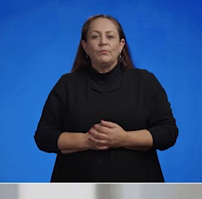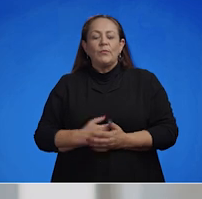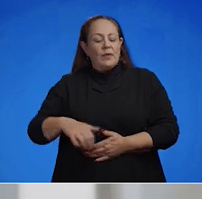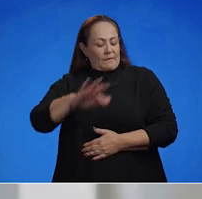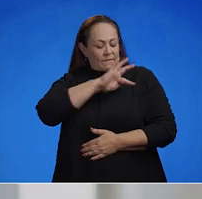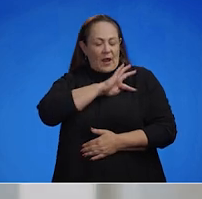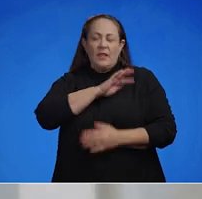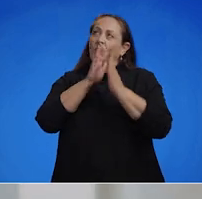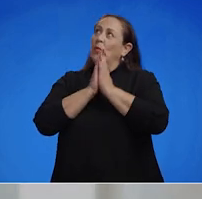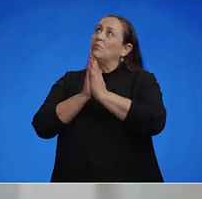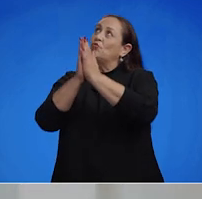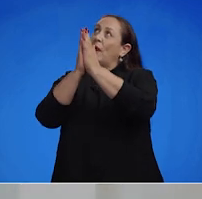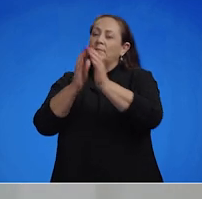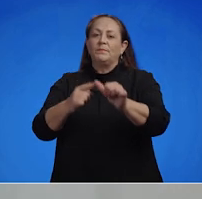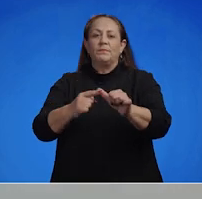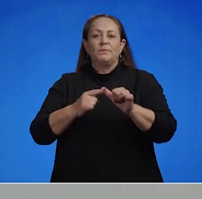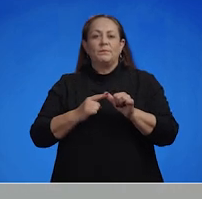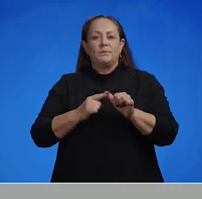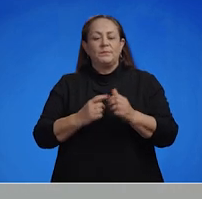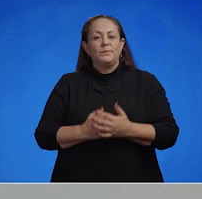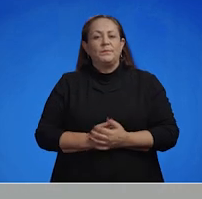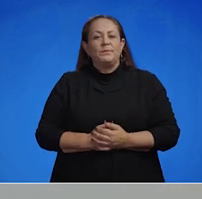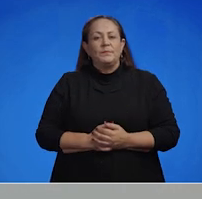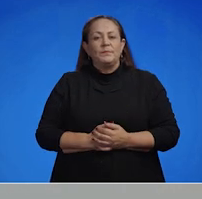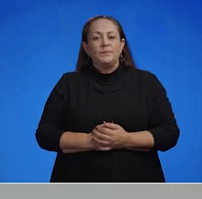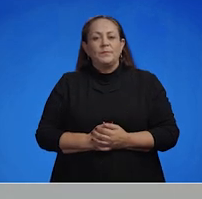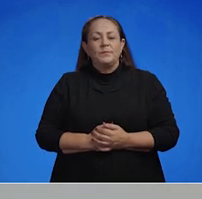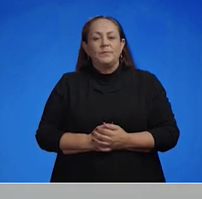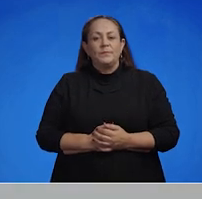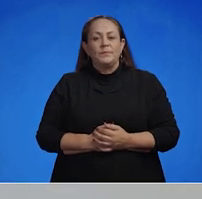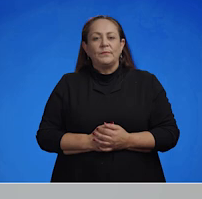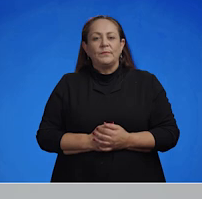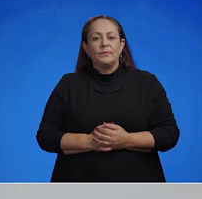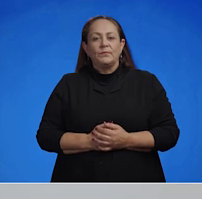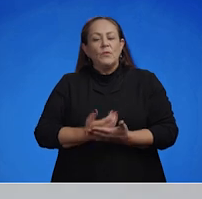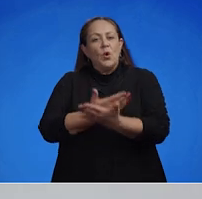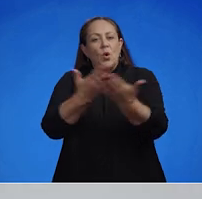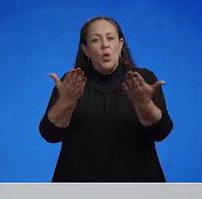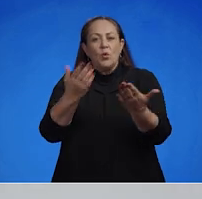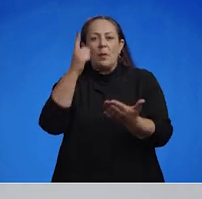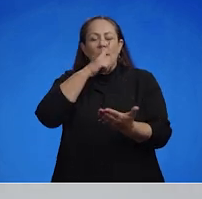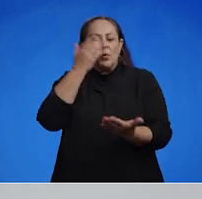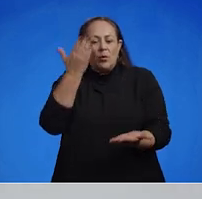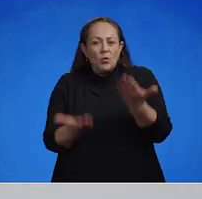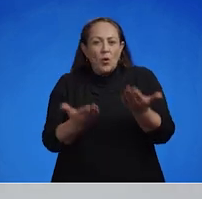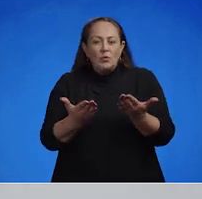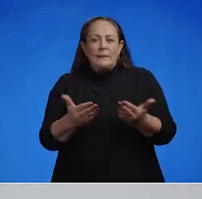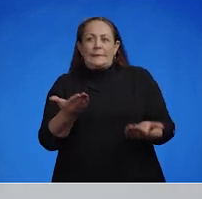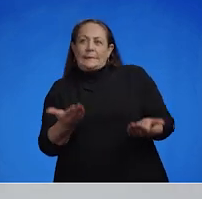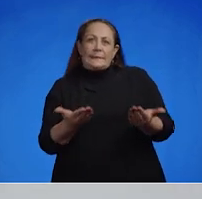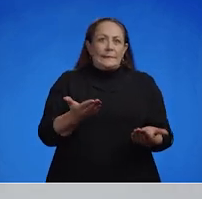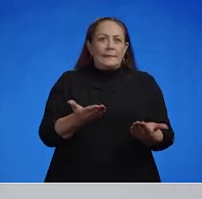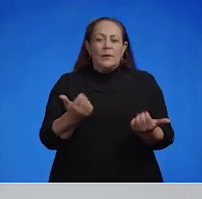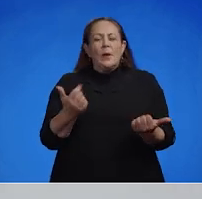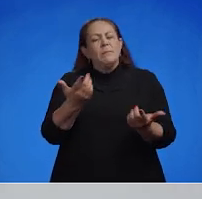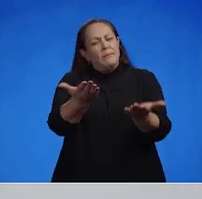In faith we pray. Lord, hear our prayer. That those who are uncertain and hesitant